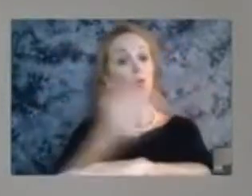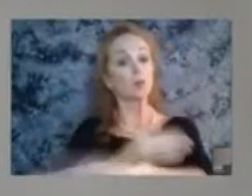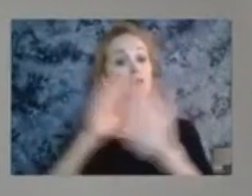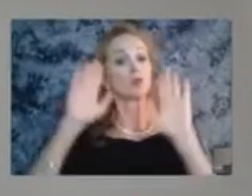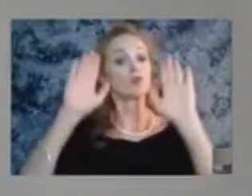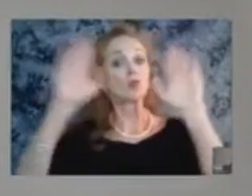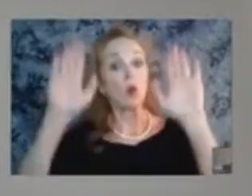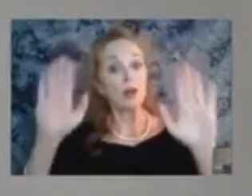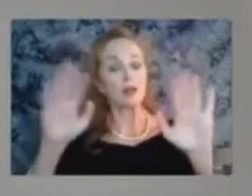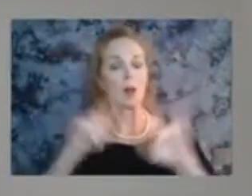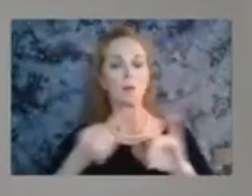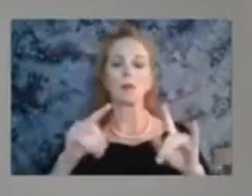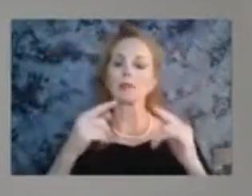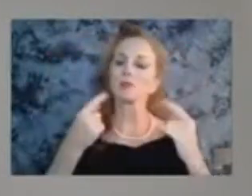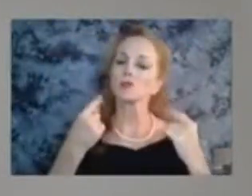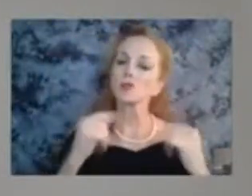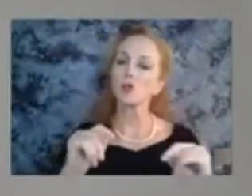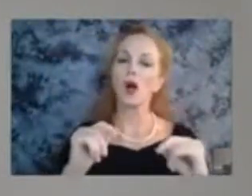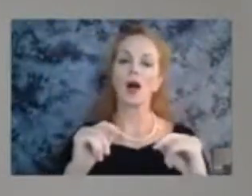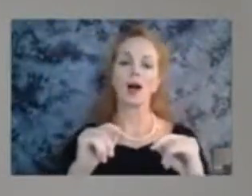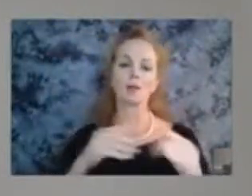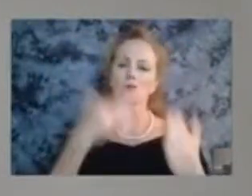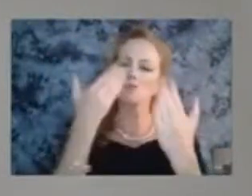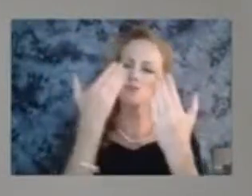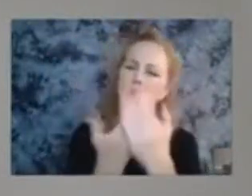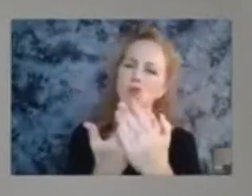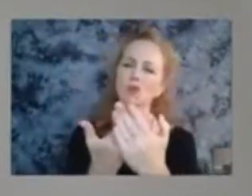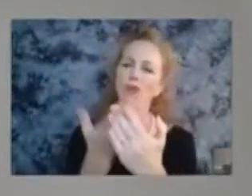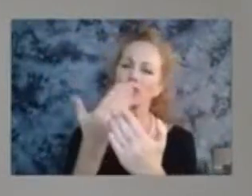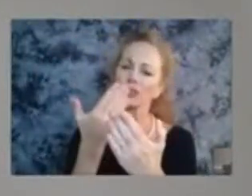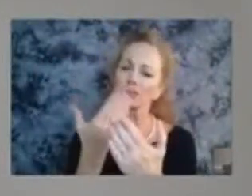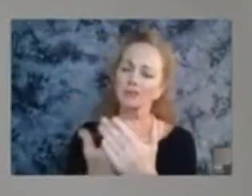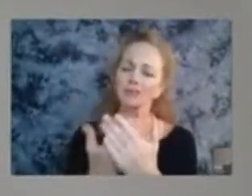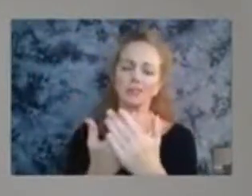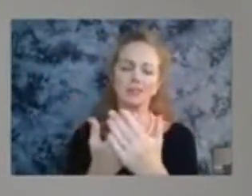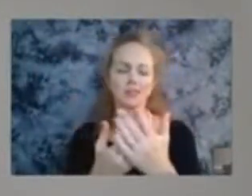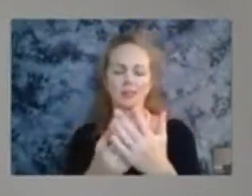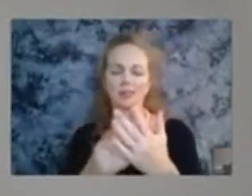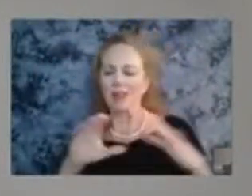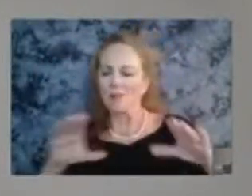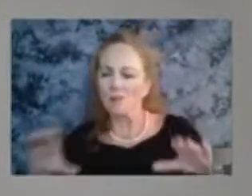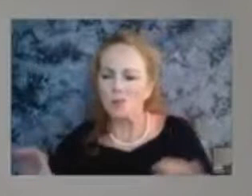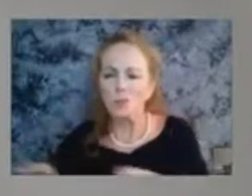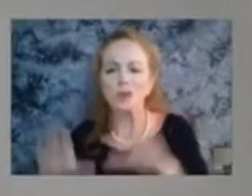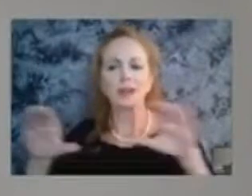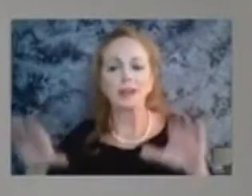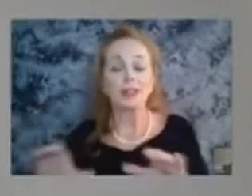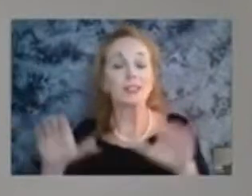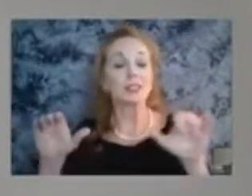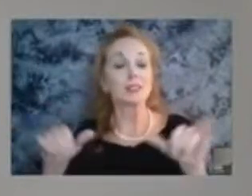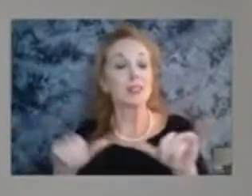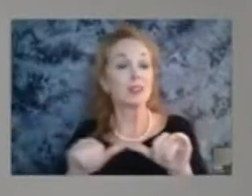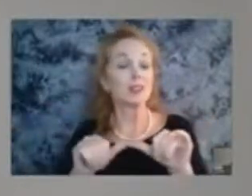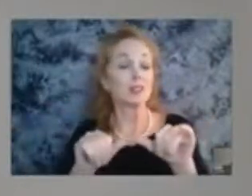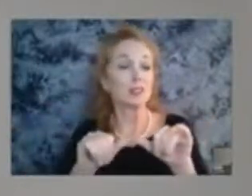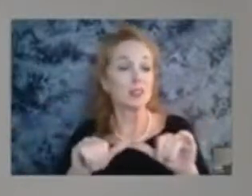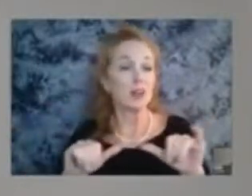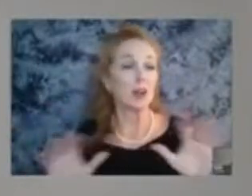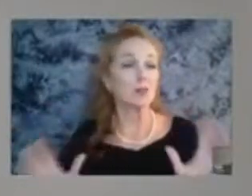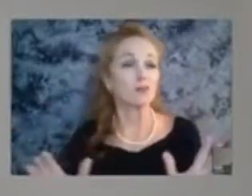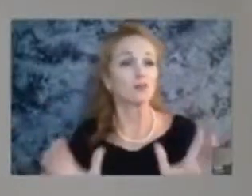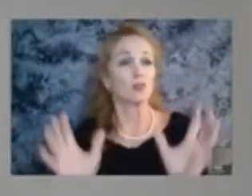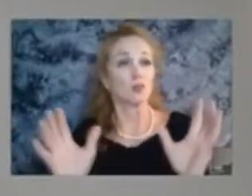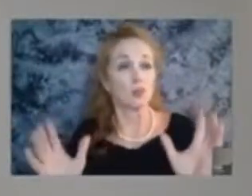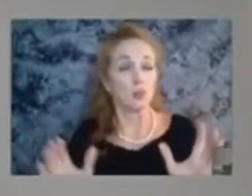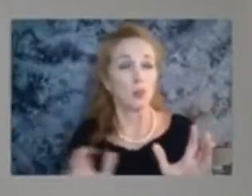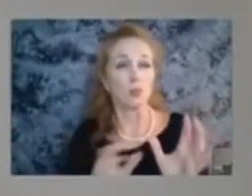tried and true, proven mitigation and the things that are pushing our rate,